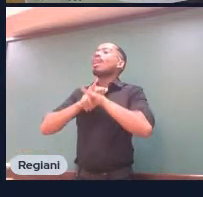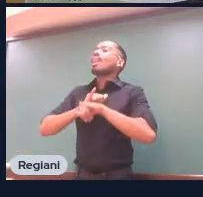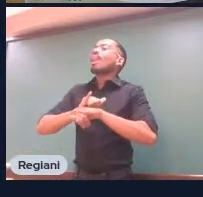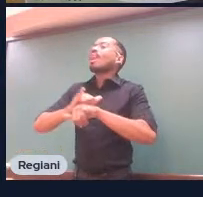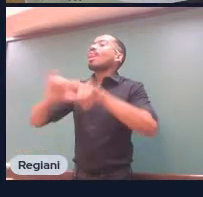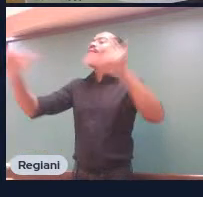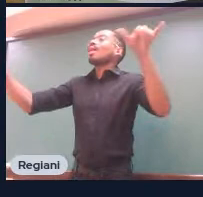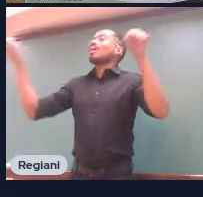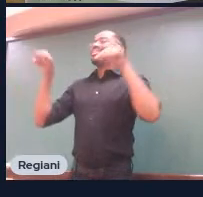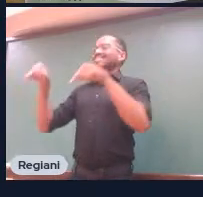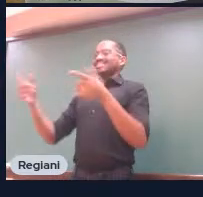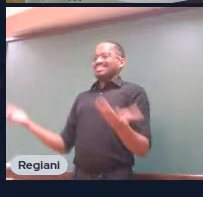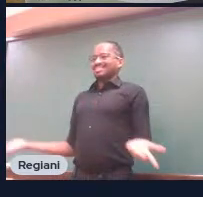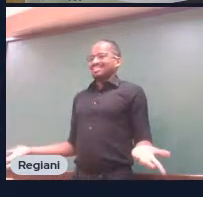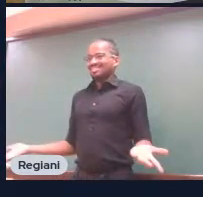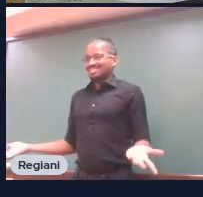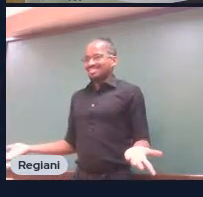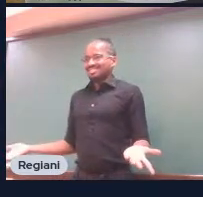you never write?